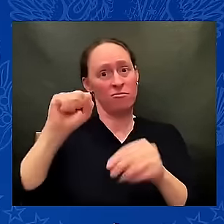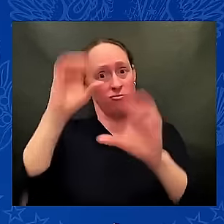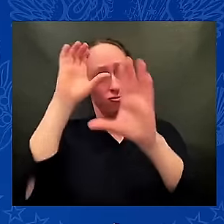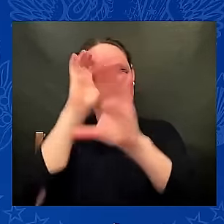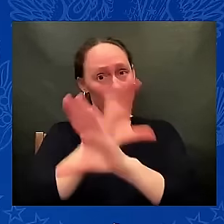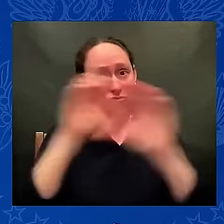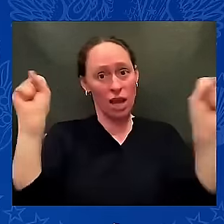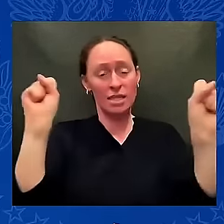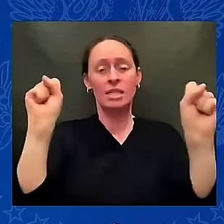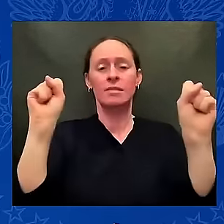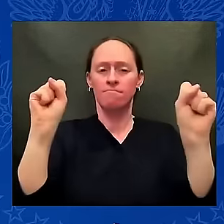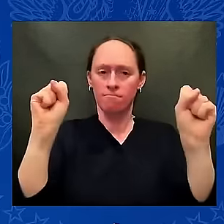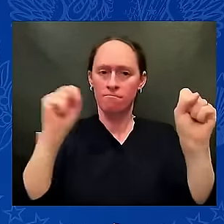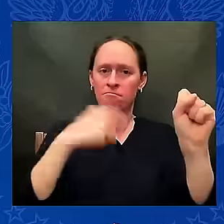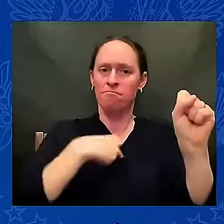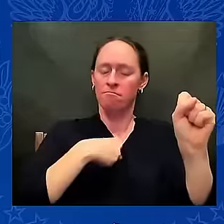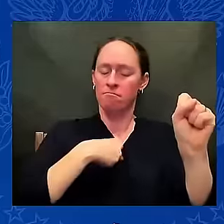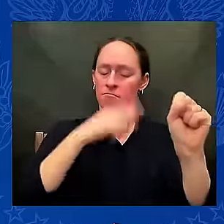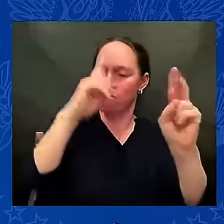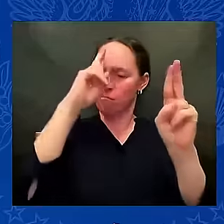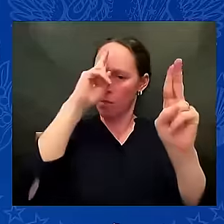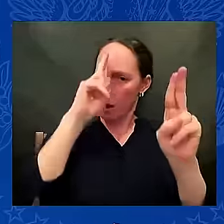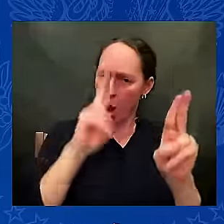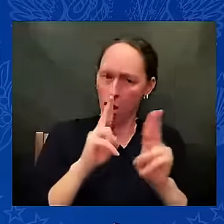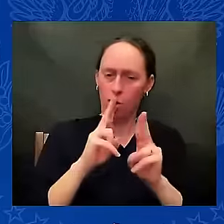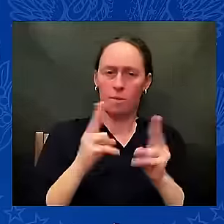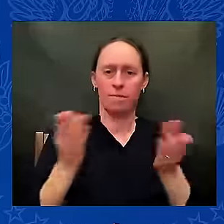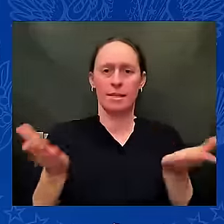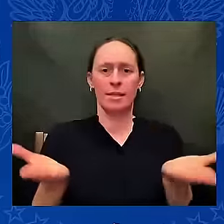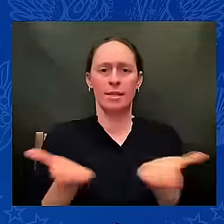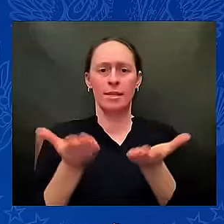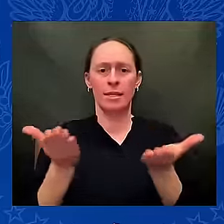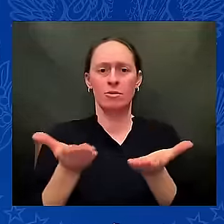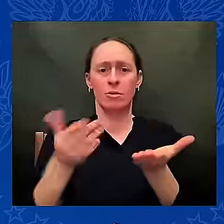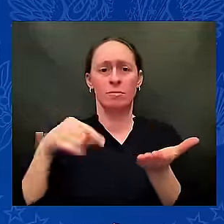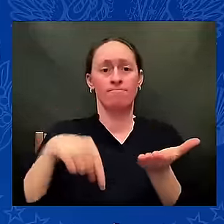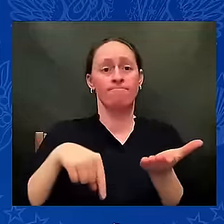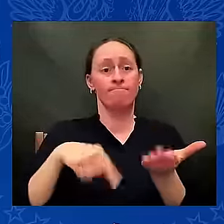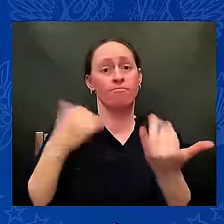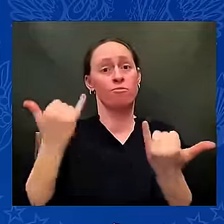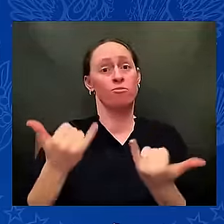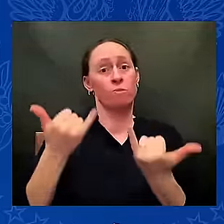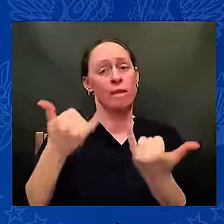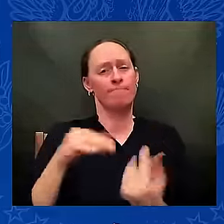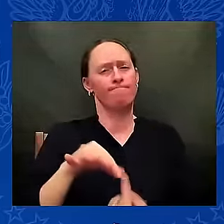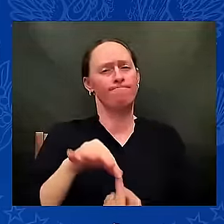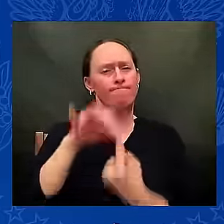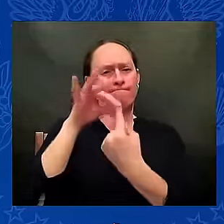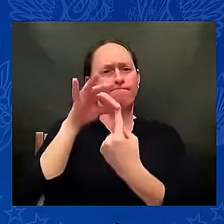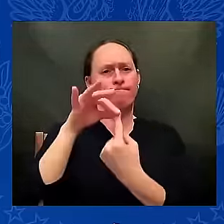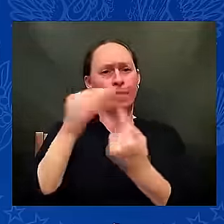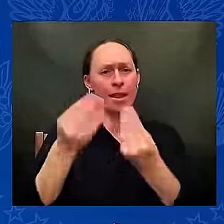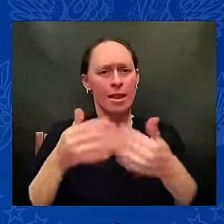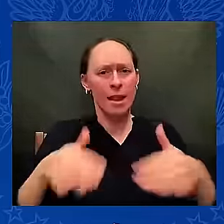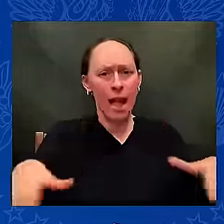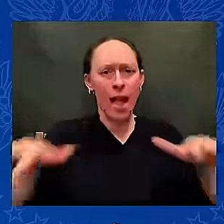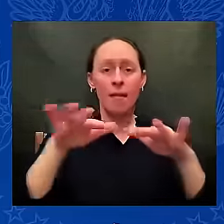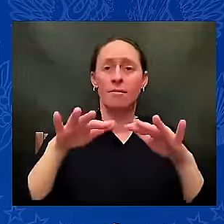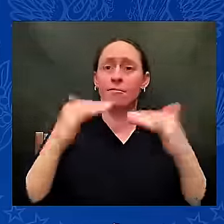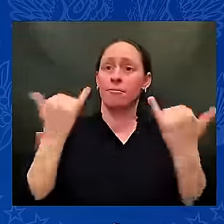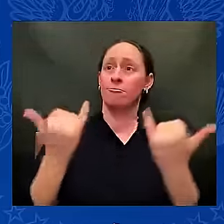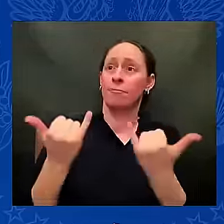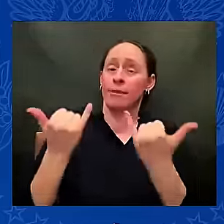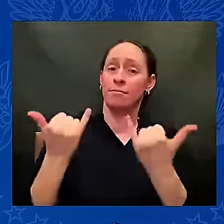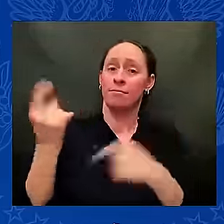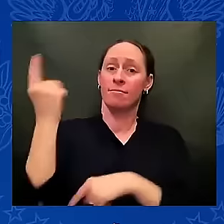place on this special day. Thank you to Senator Mark Kelly, a great friend who also was married to